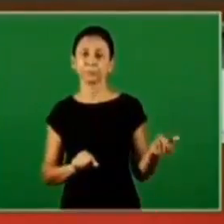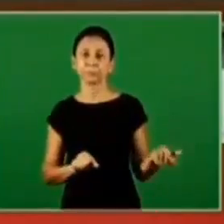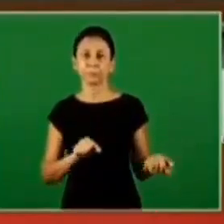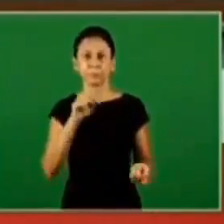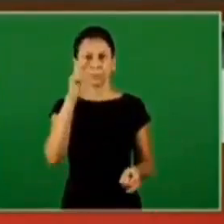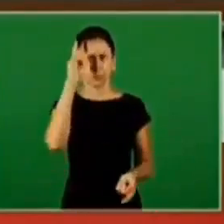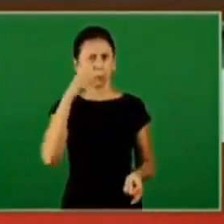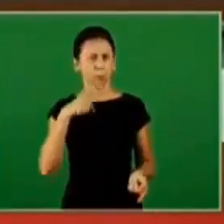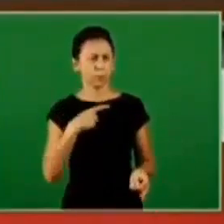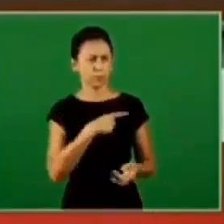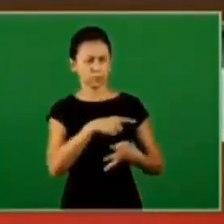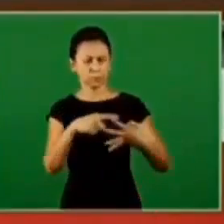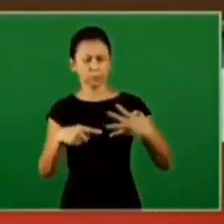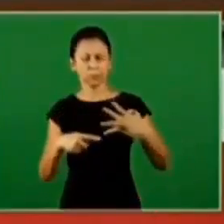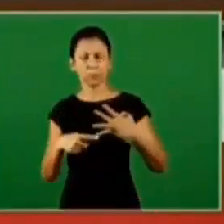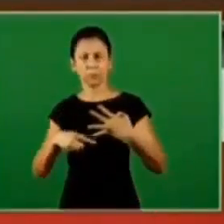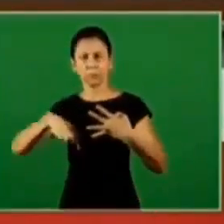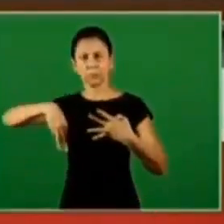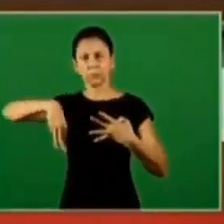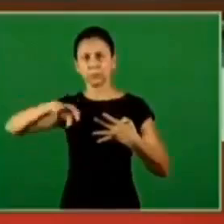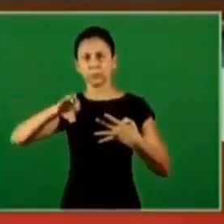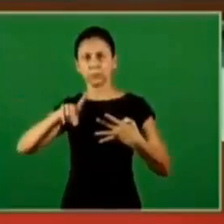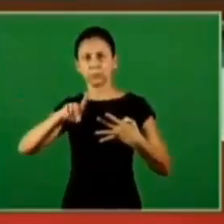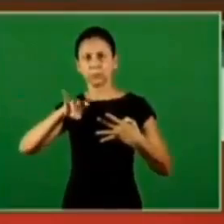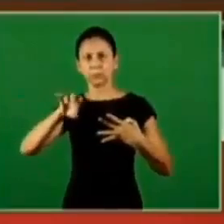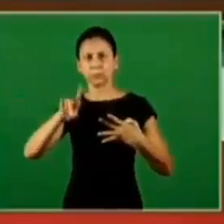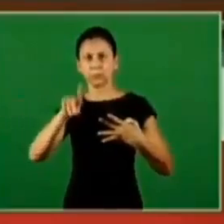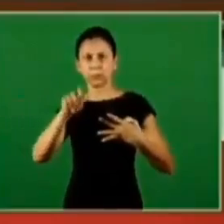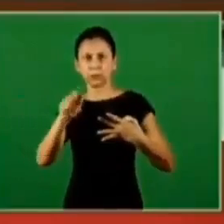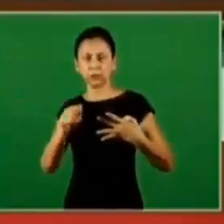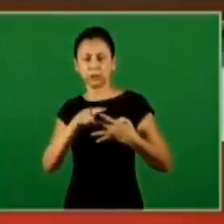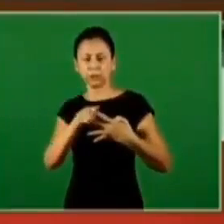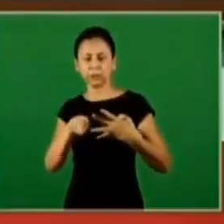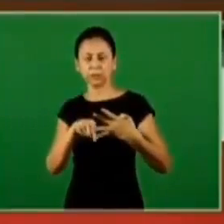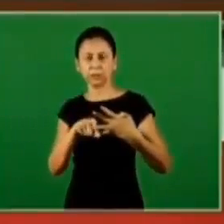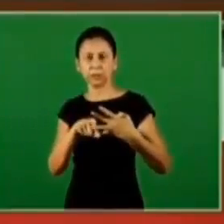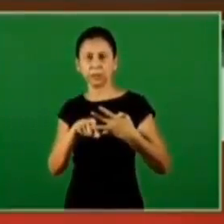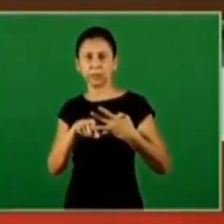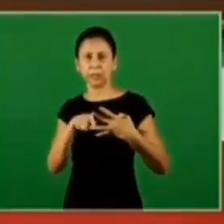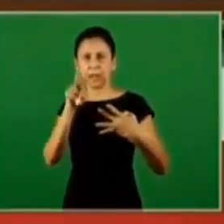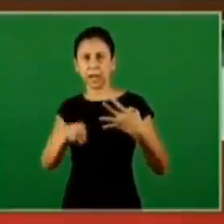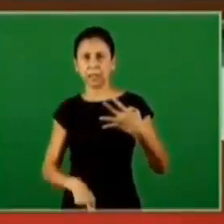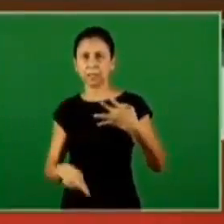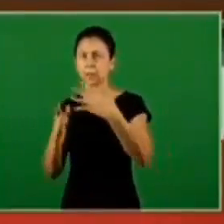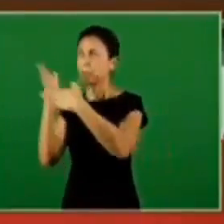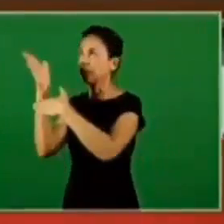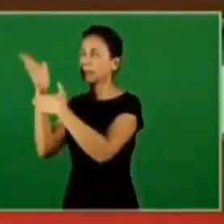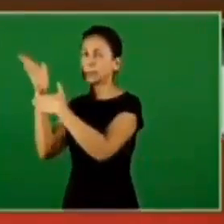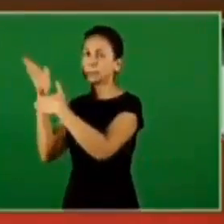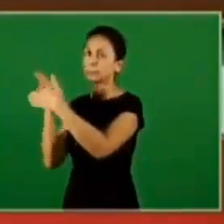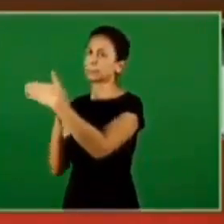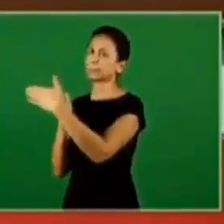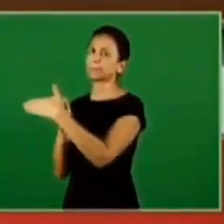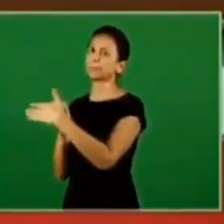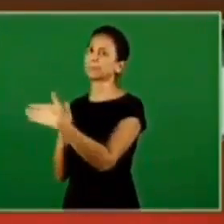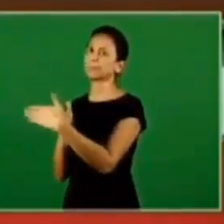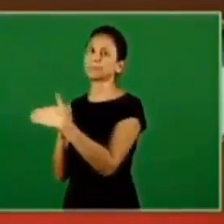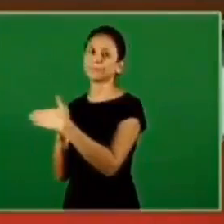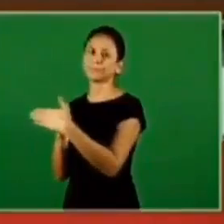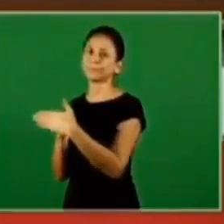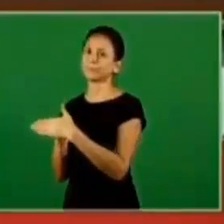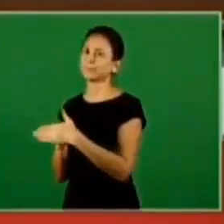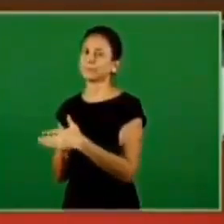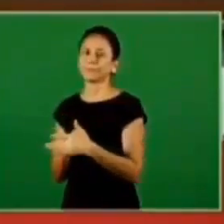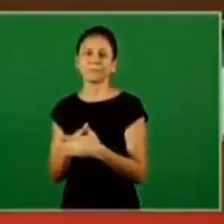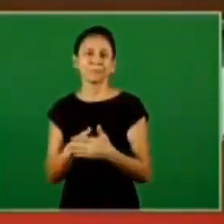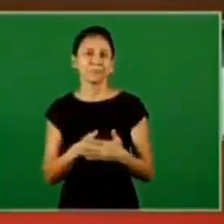When I do this, I'm using the resource of the fourth manager. And does it enter in eternity? Yes or no? If